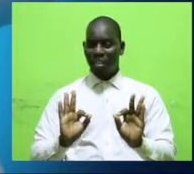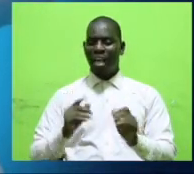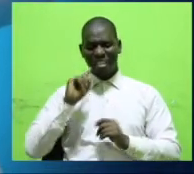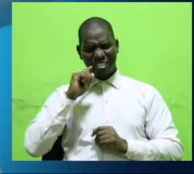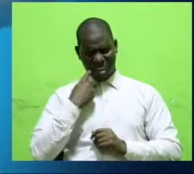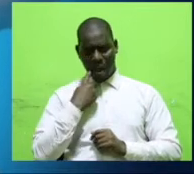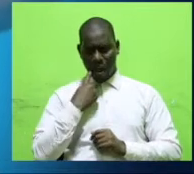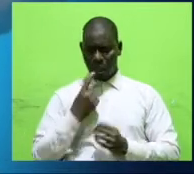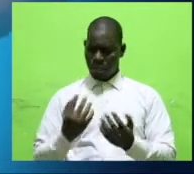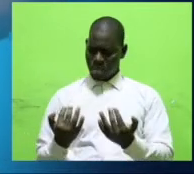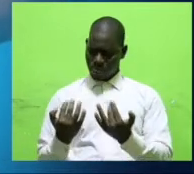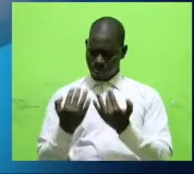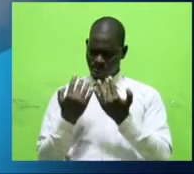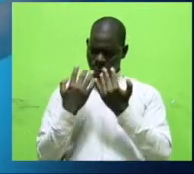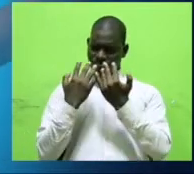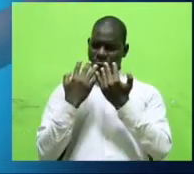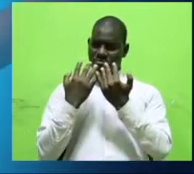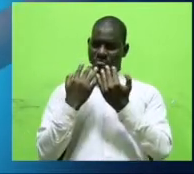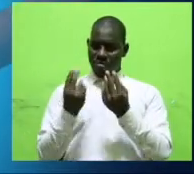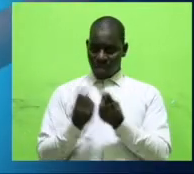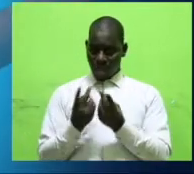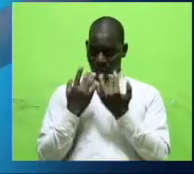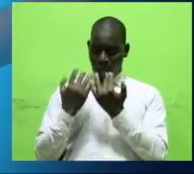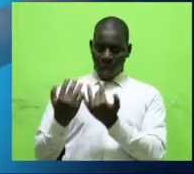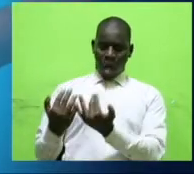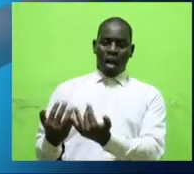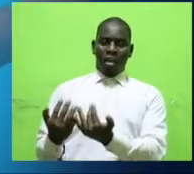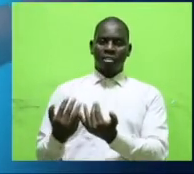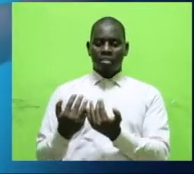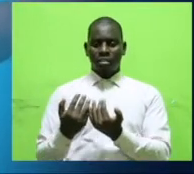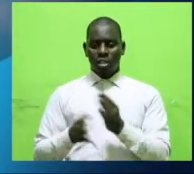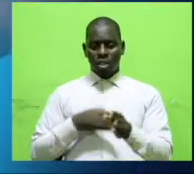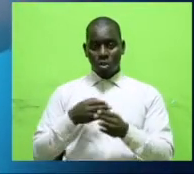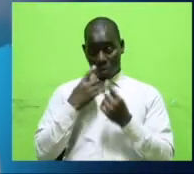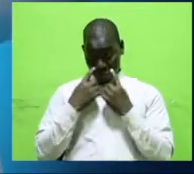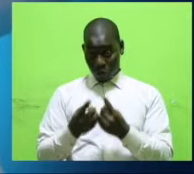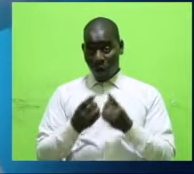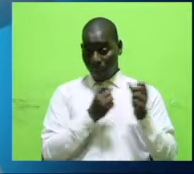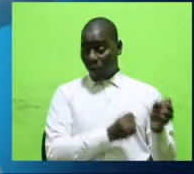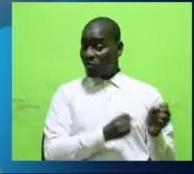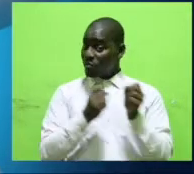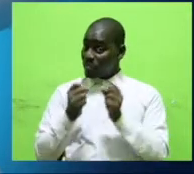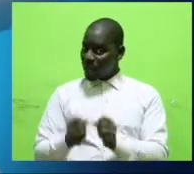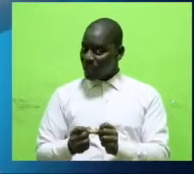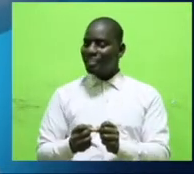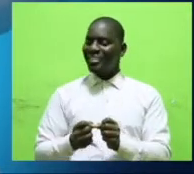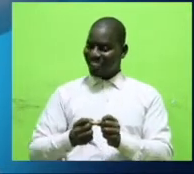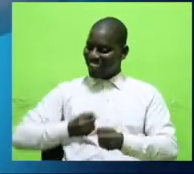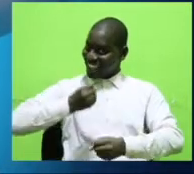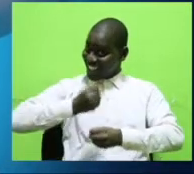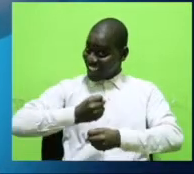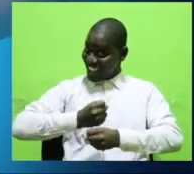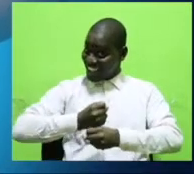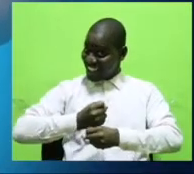ribcage and try to breathe in and out. Did you feel the movement? I'm sure you